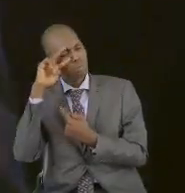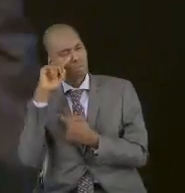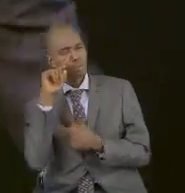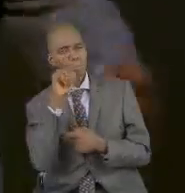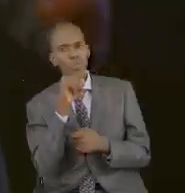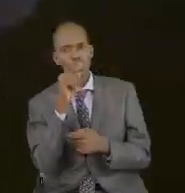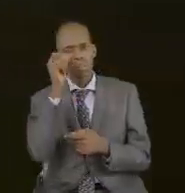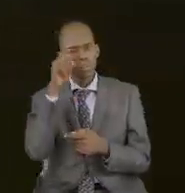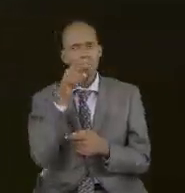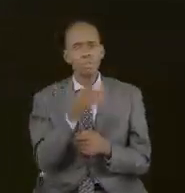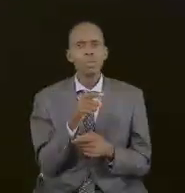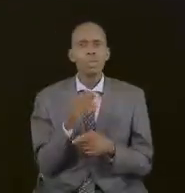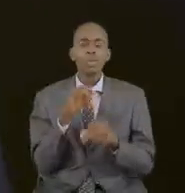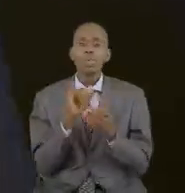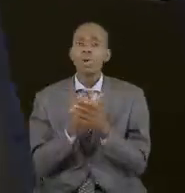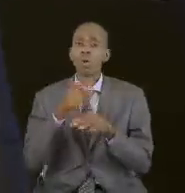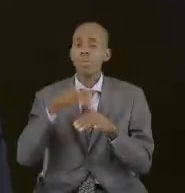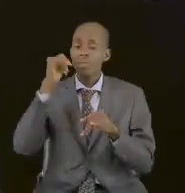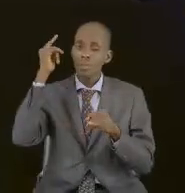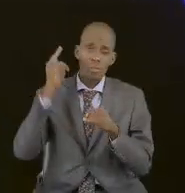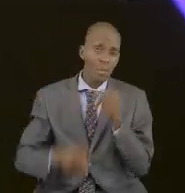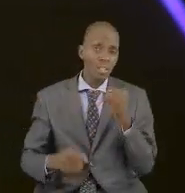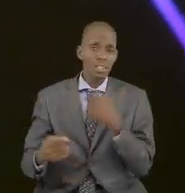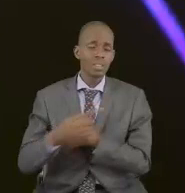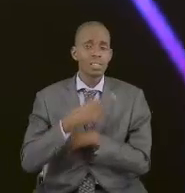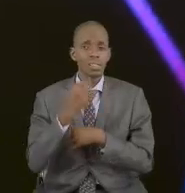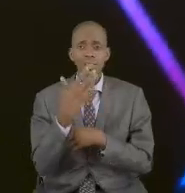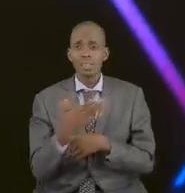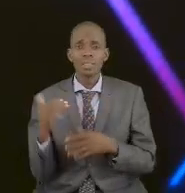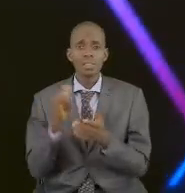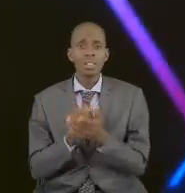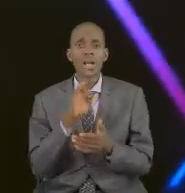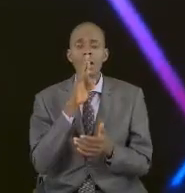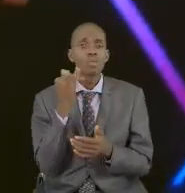final day, the things that should have been corrected, which had not